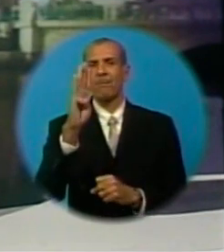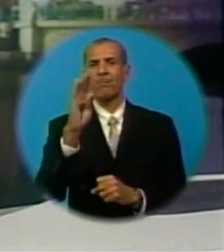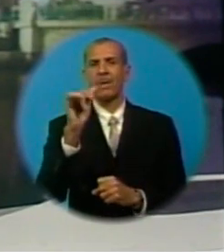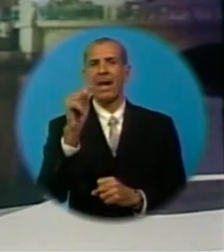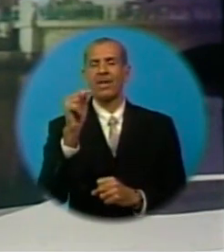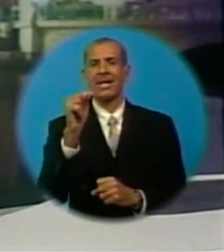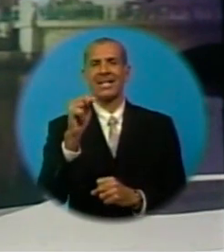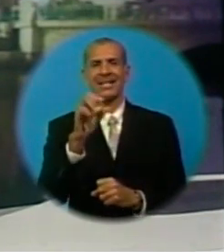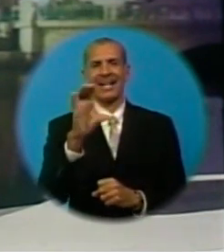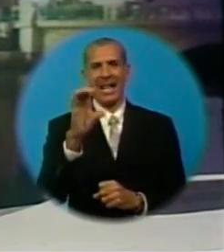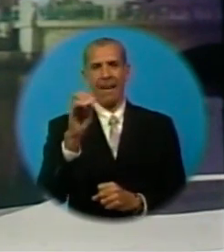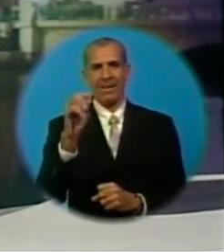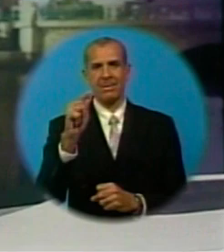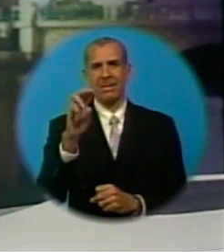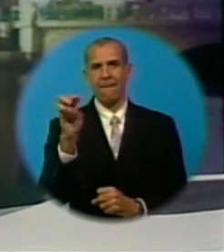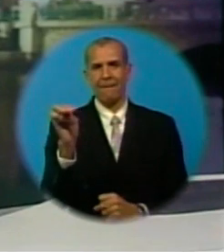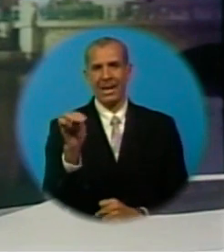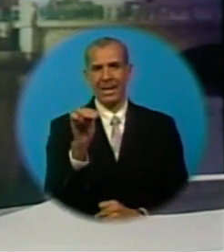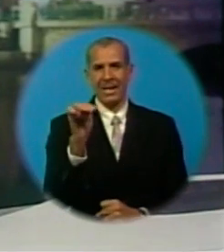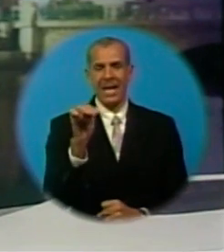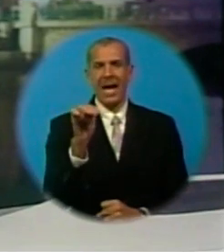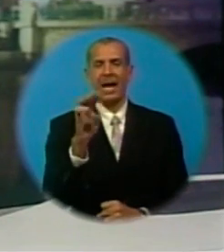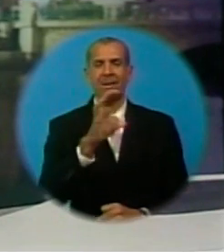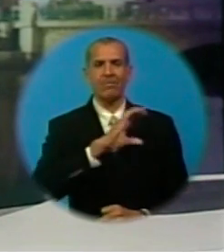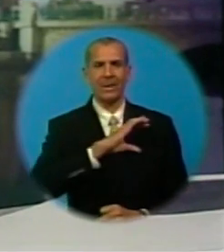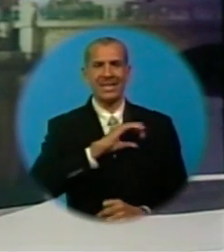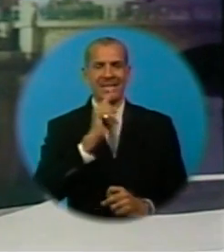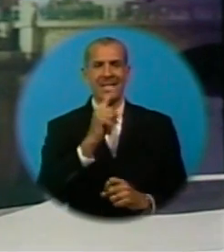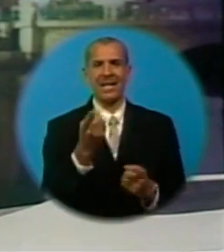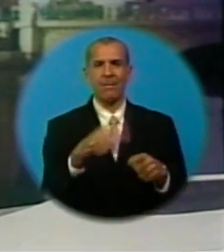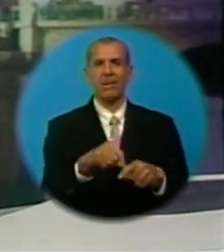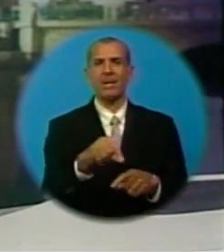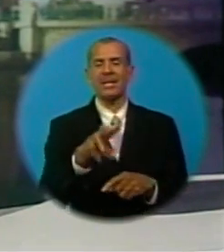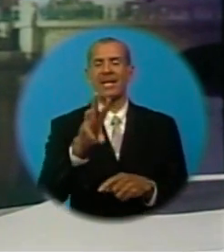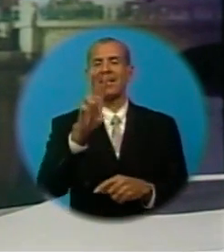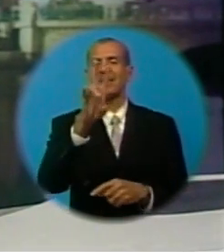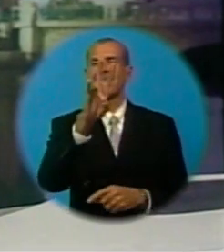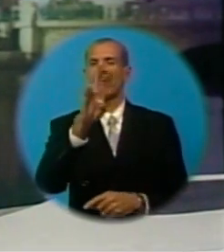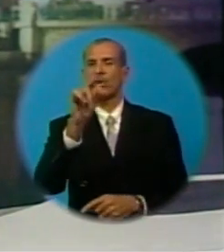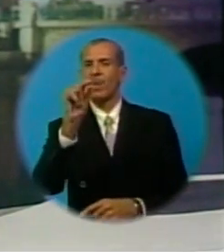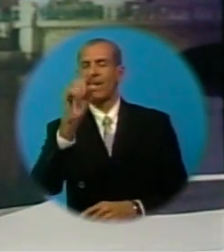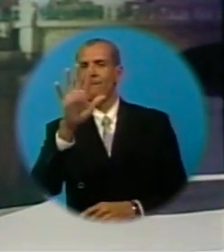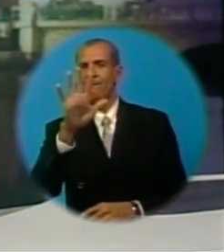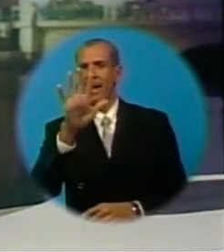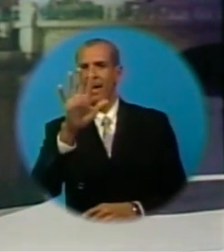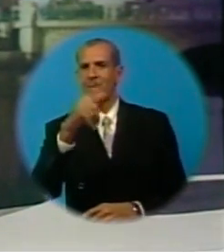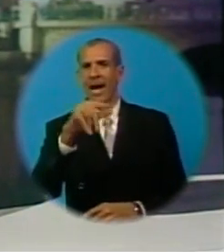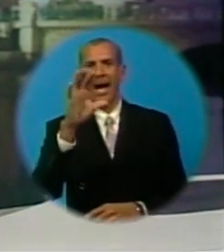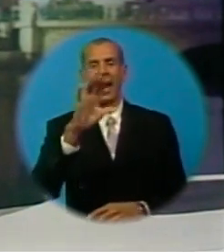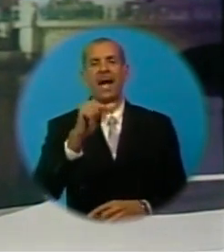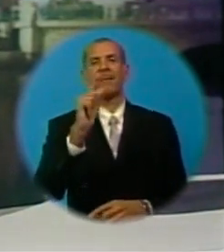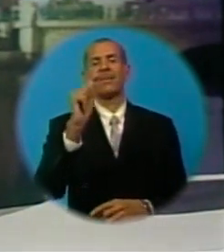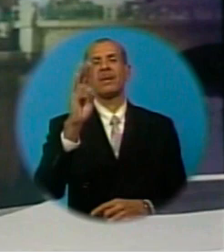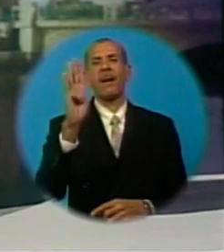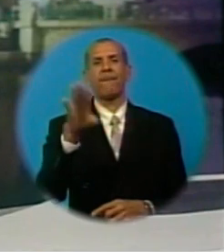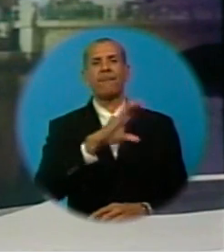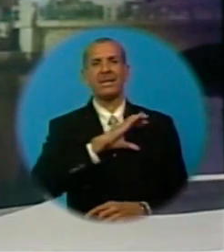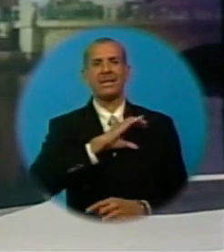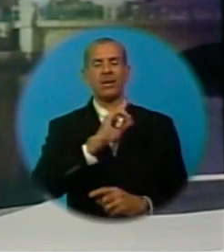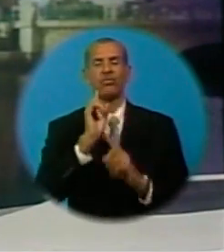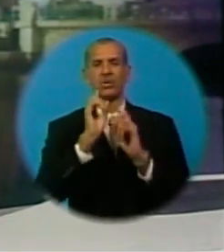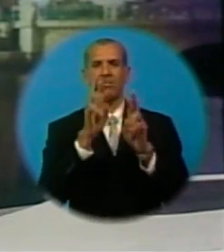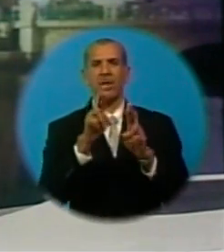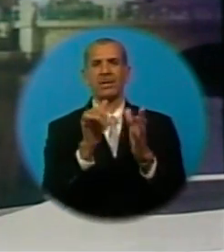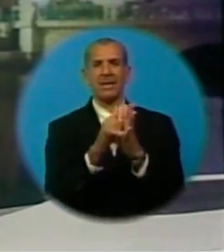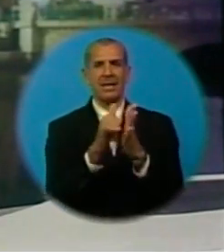Clapham in St. Michael. Lawmen say the accident happened around 7:25, and ambulance, police and fire officials responded